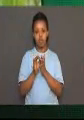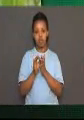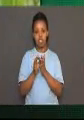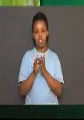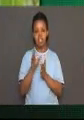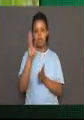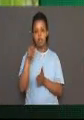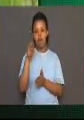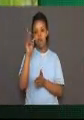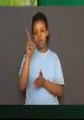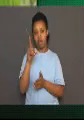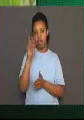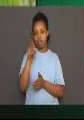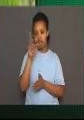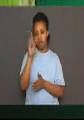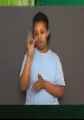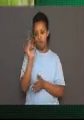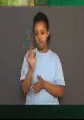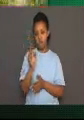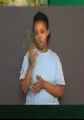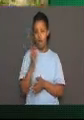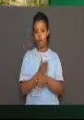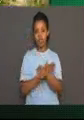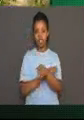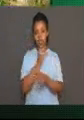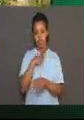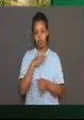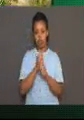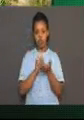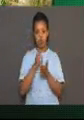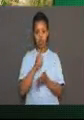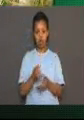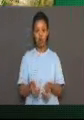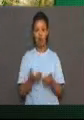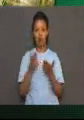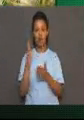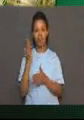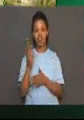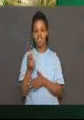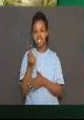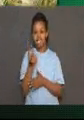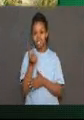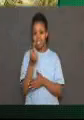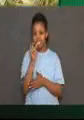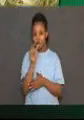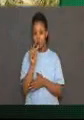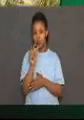and modification by humans, many different strains of wheat have